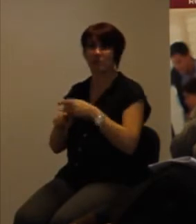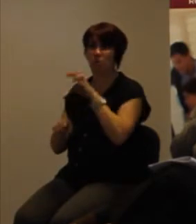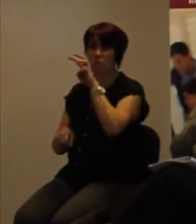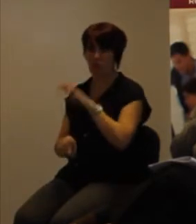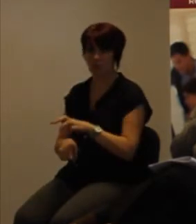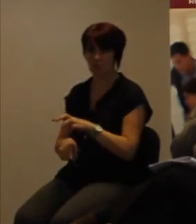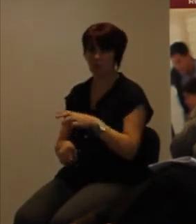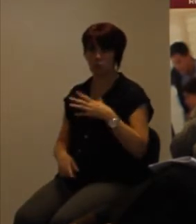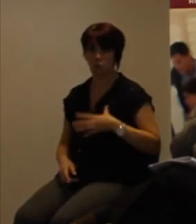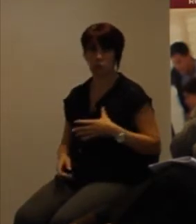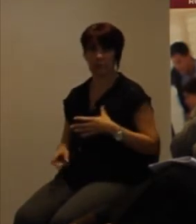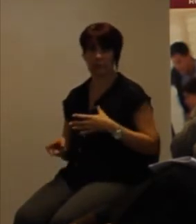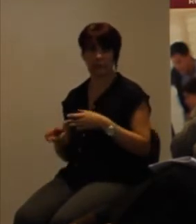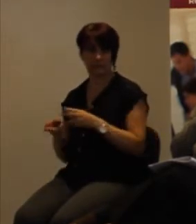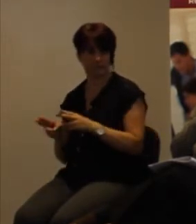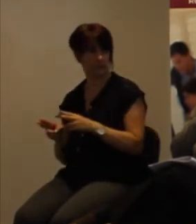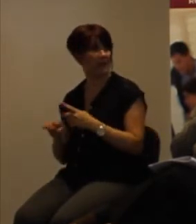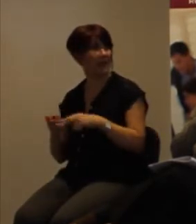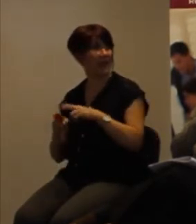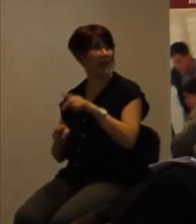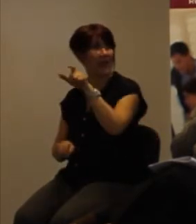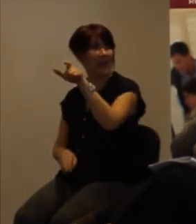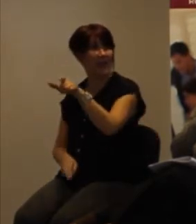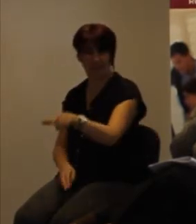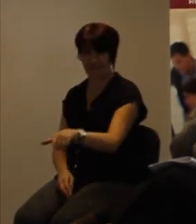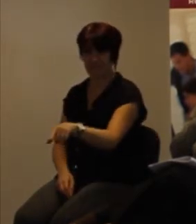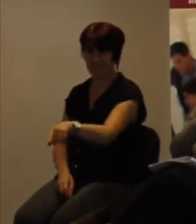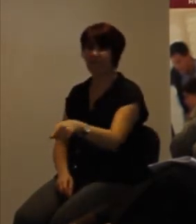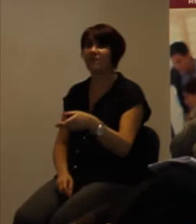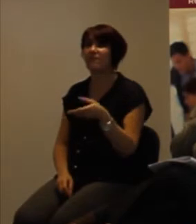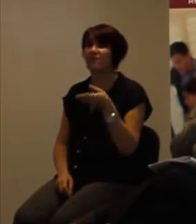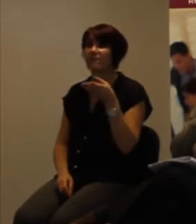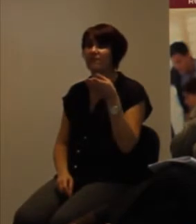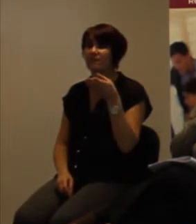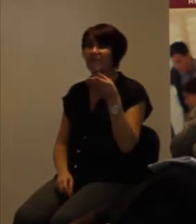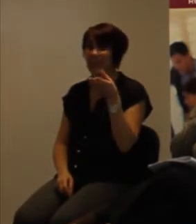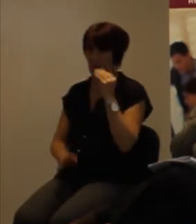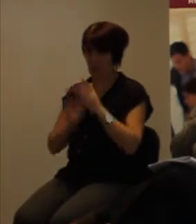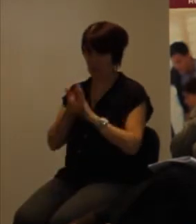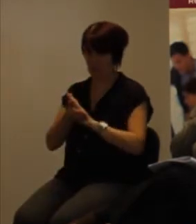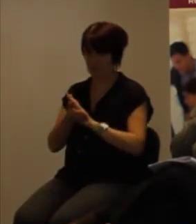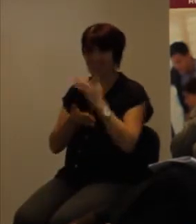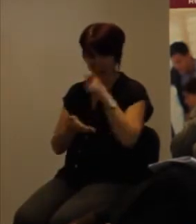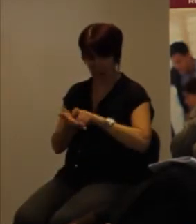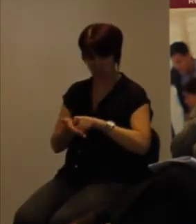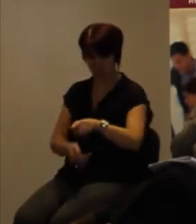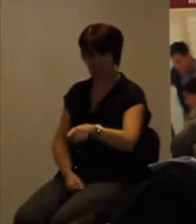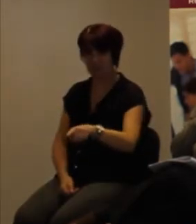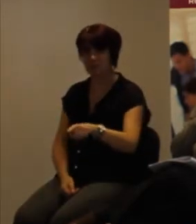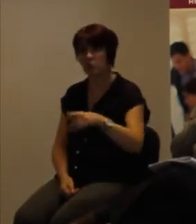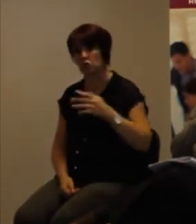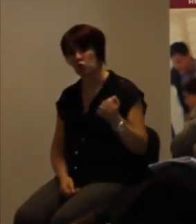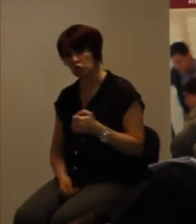written assessment and the learner has a hearing impairment but they can write, then we should use that